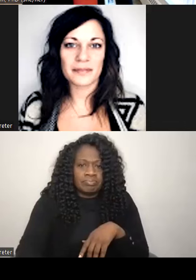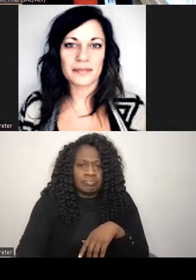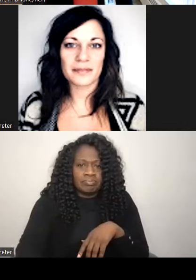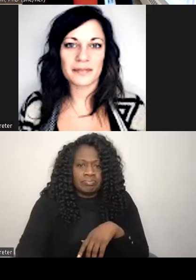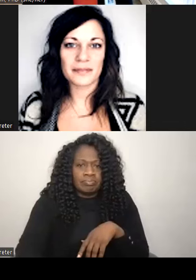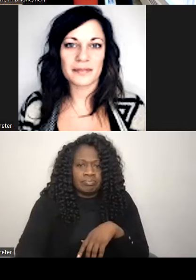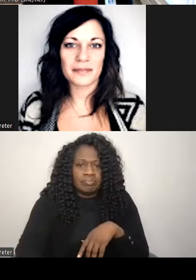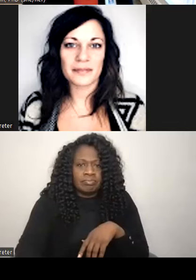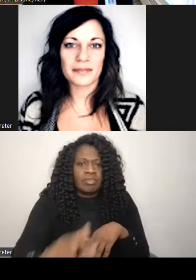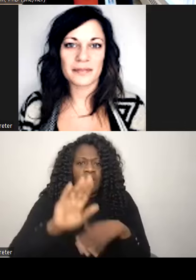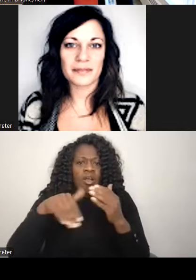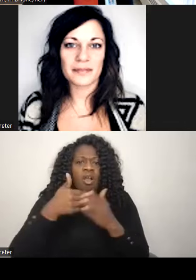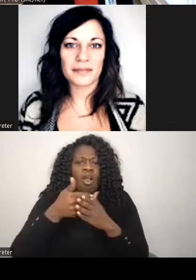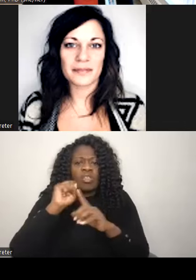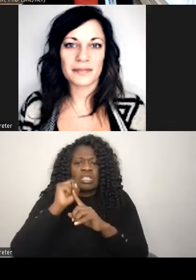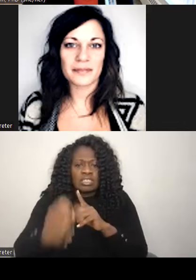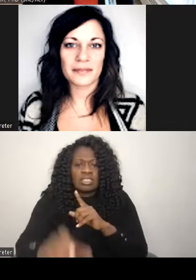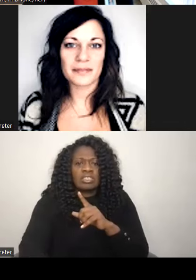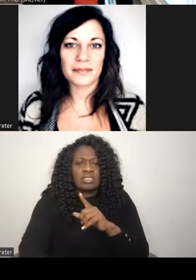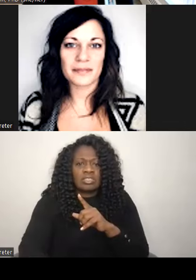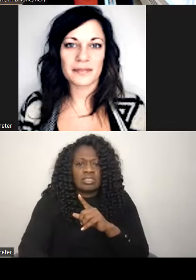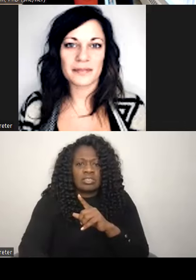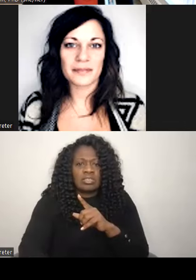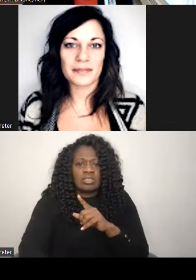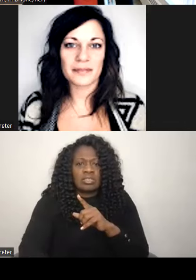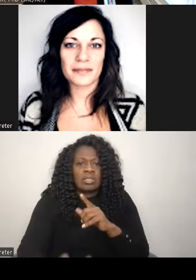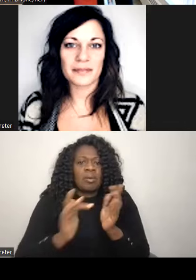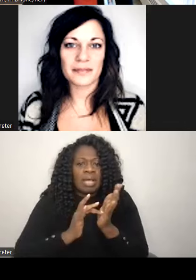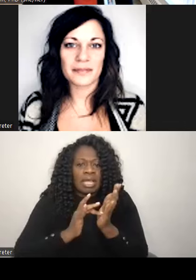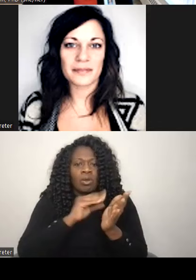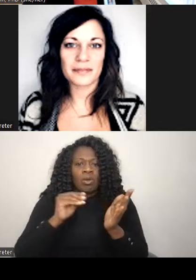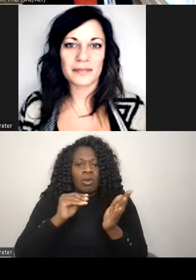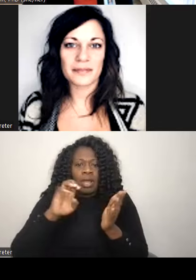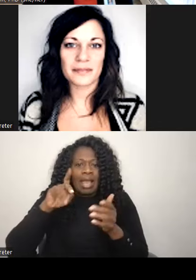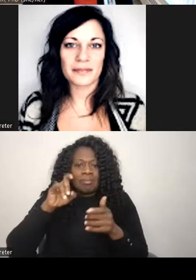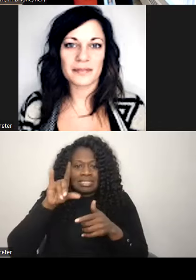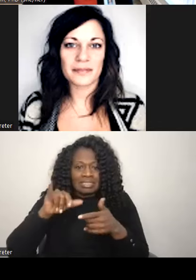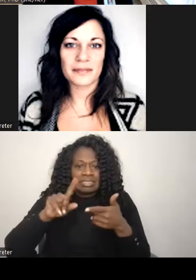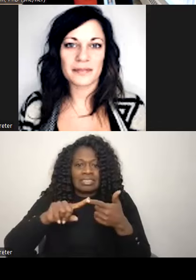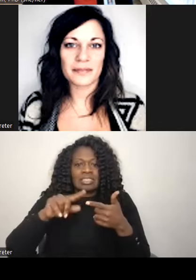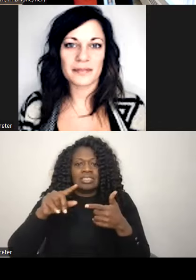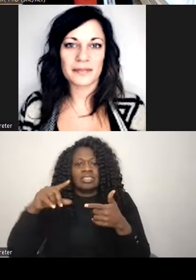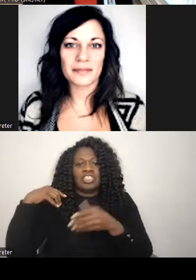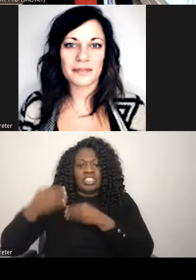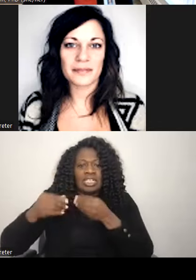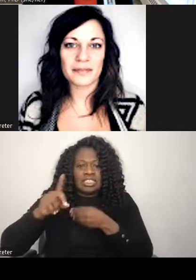of these conditions can be associated with medical conditions, including epilepsy or prematurity and genetic disorders, and they can also co-occur with